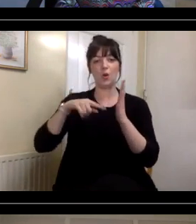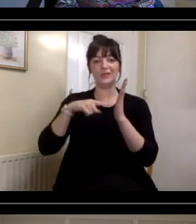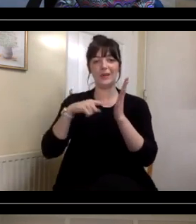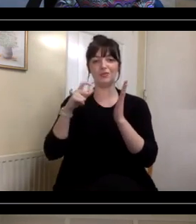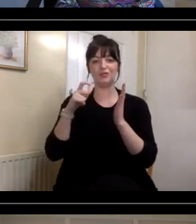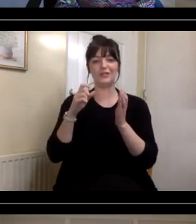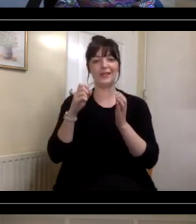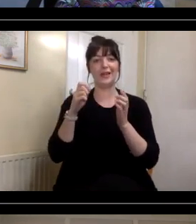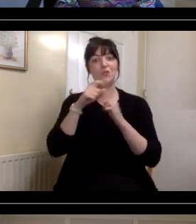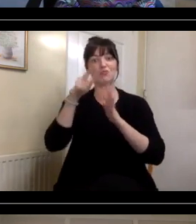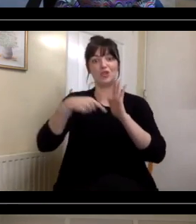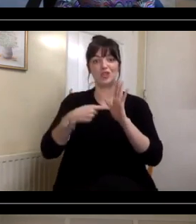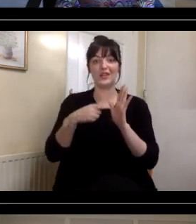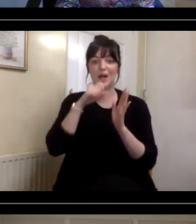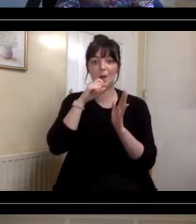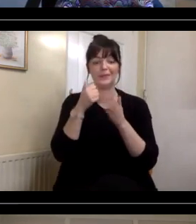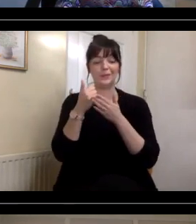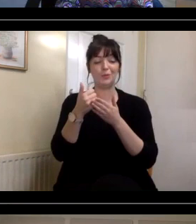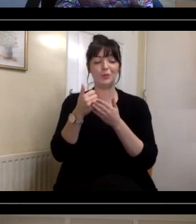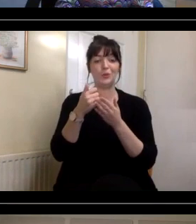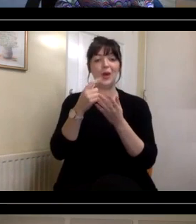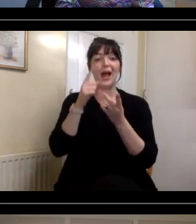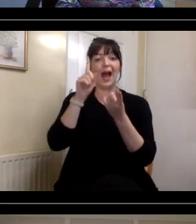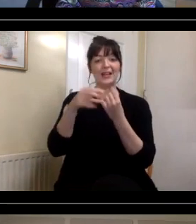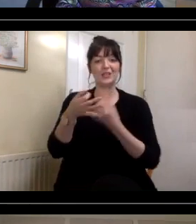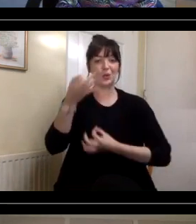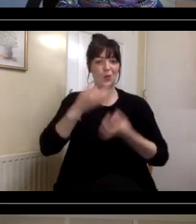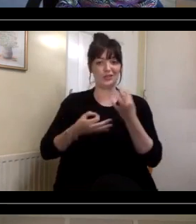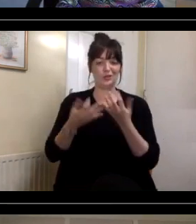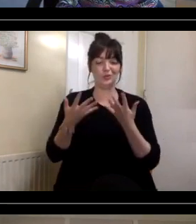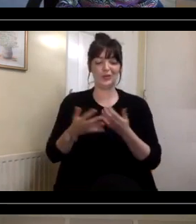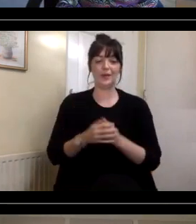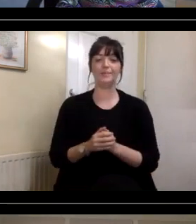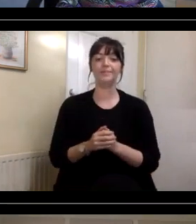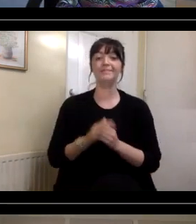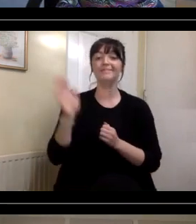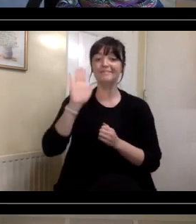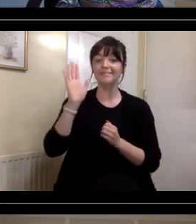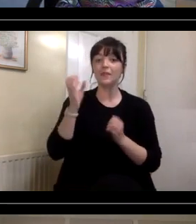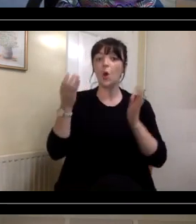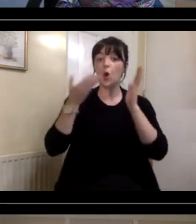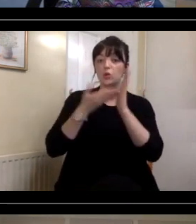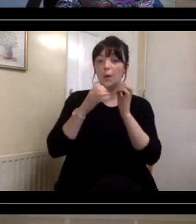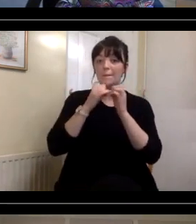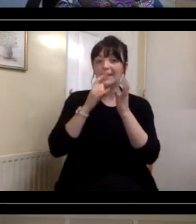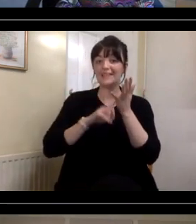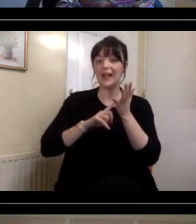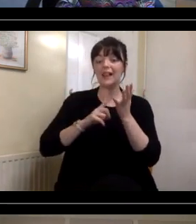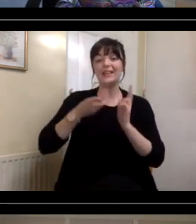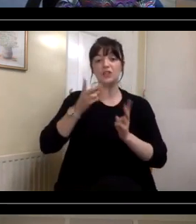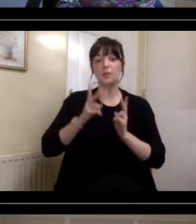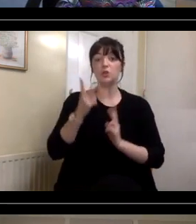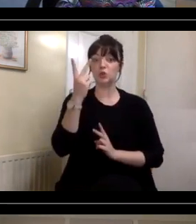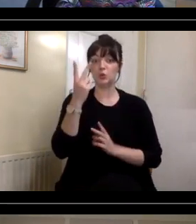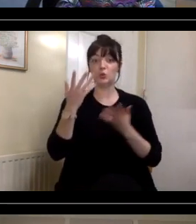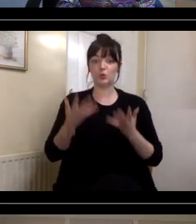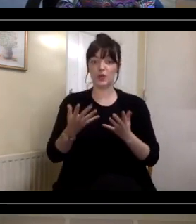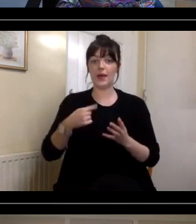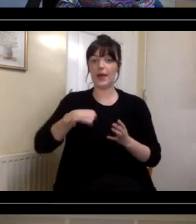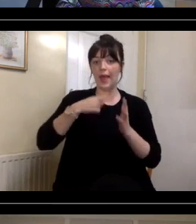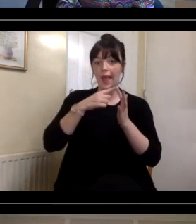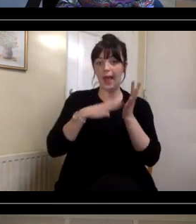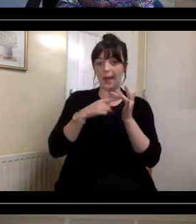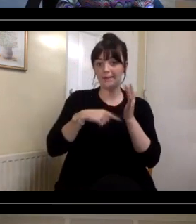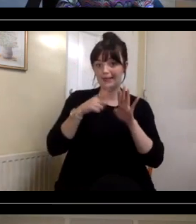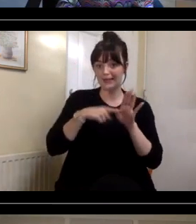asked today. We've also got Charlotte and Emily with us today, who you can see on camera throughout the webinar. They're British